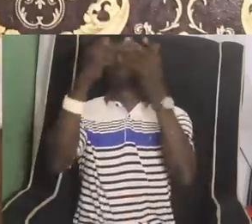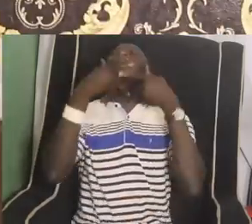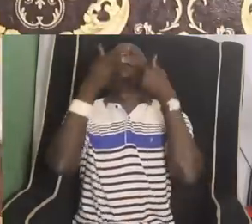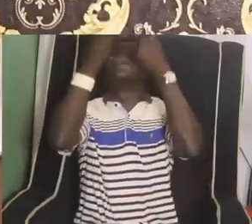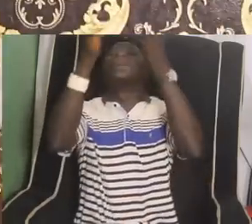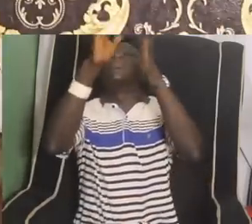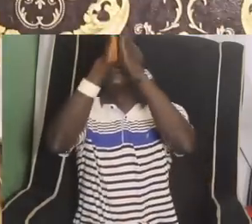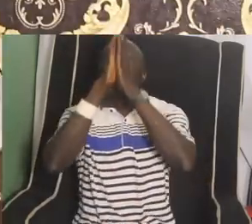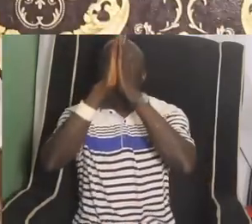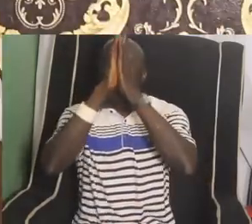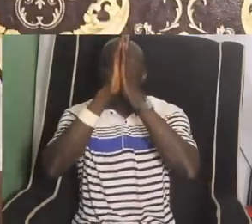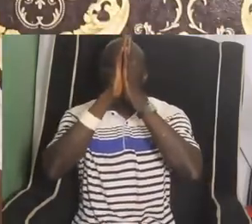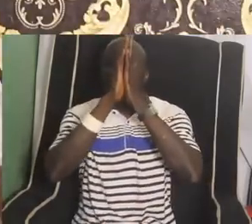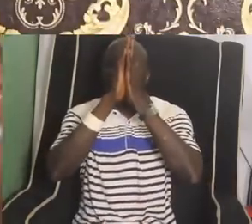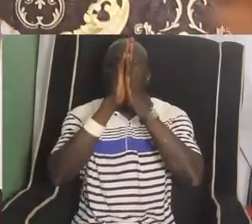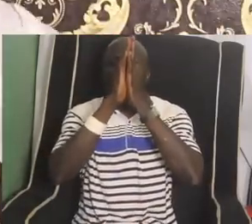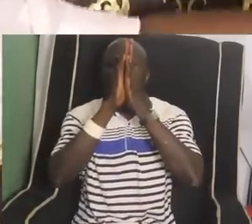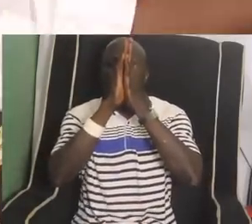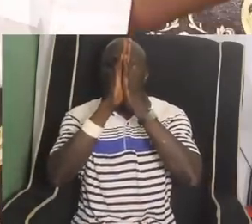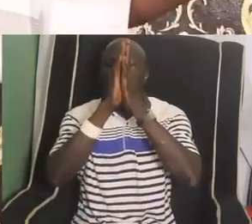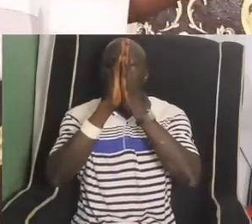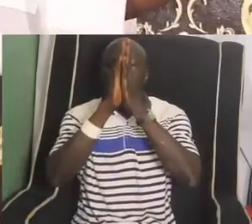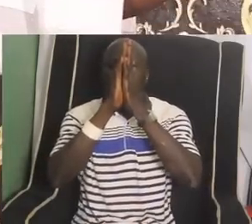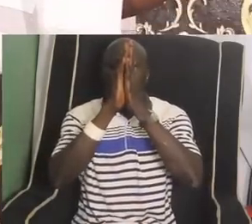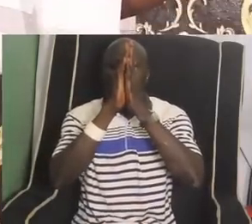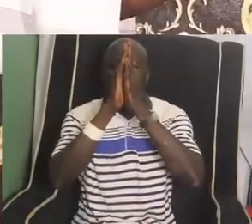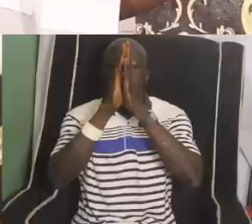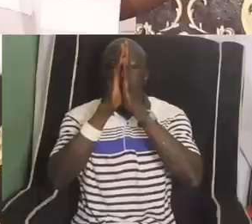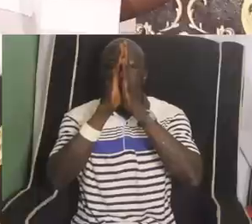Oluwa Oluwa Jesu. Oluwa Jesu.